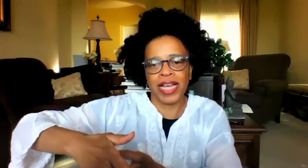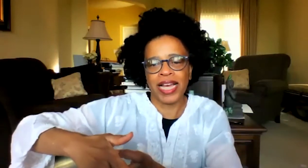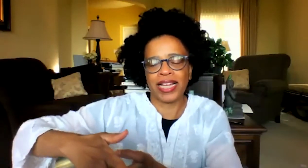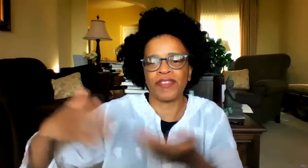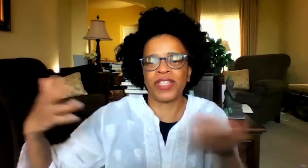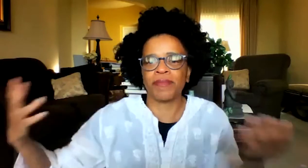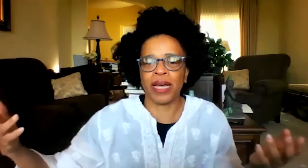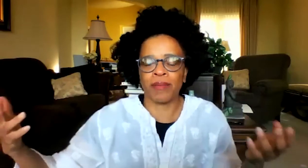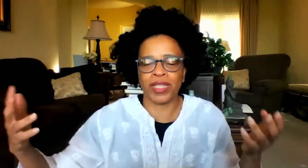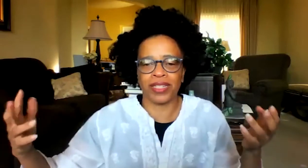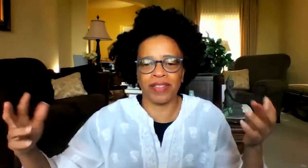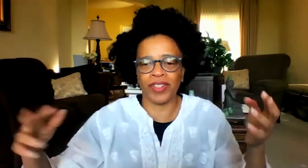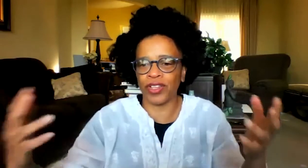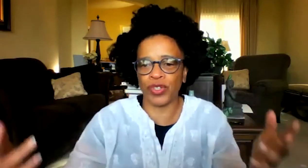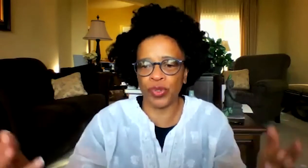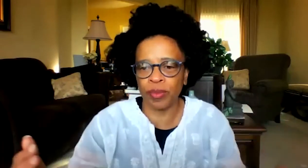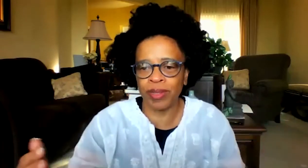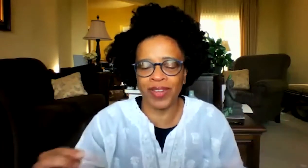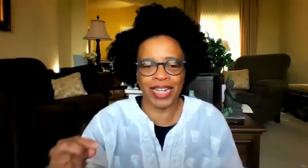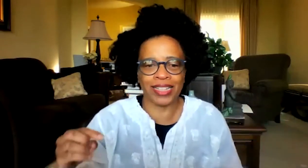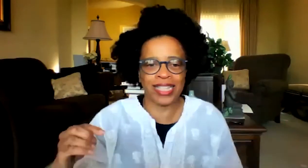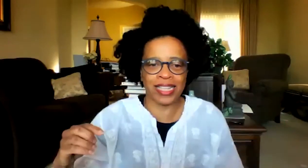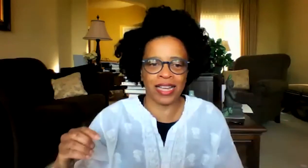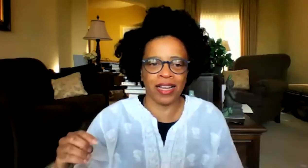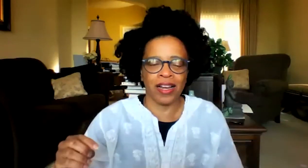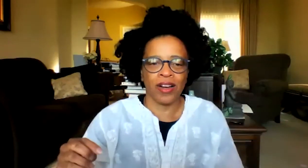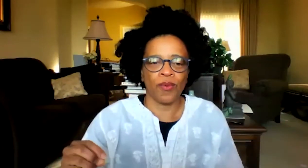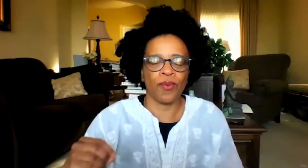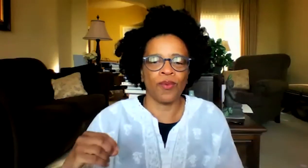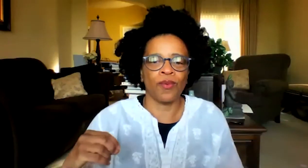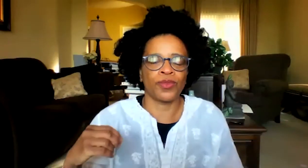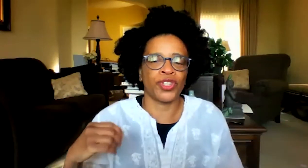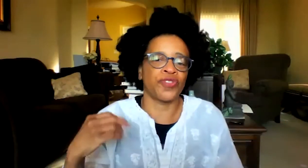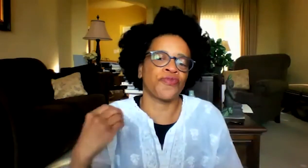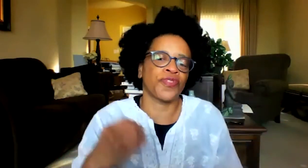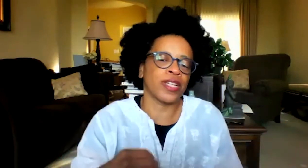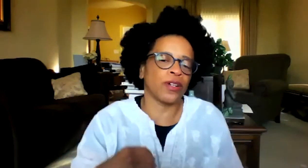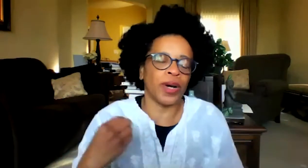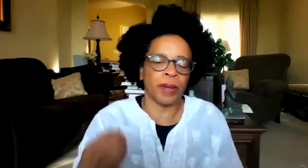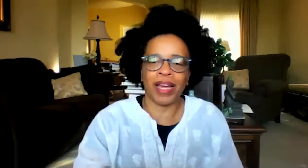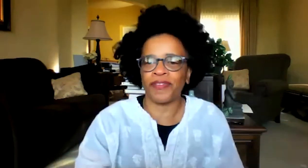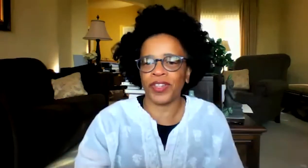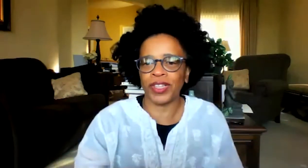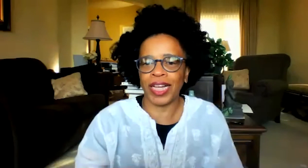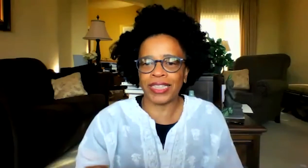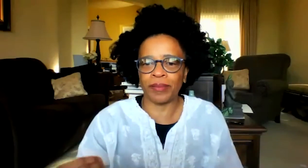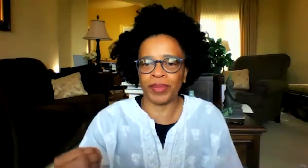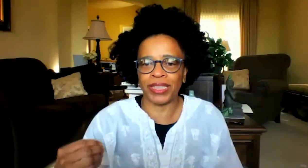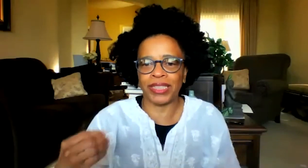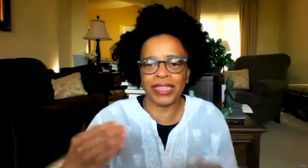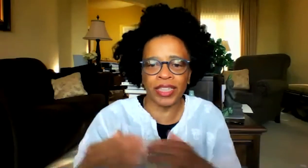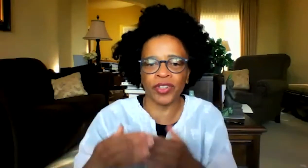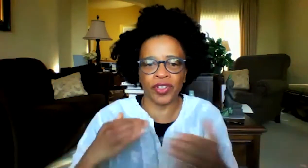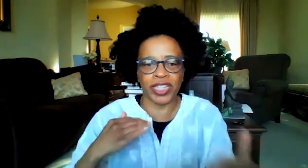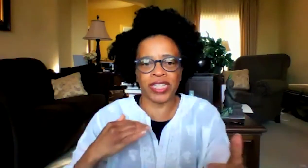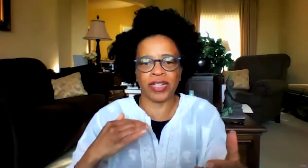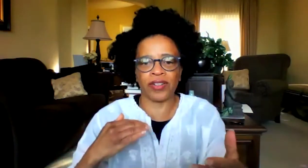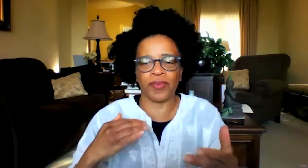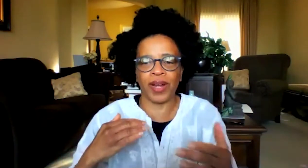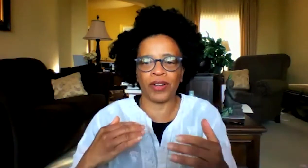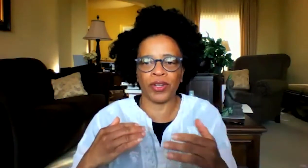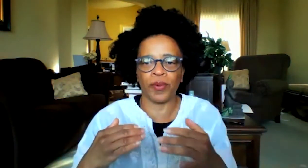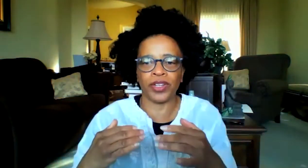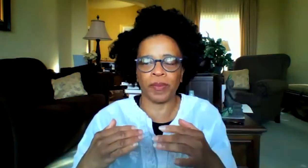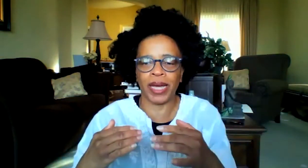bear. And I've sometimes, even on Zoom, invited things like to feel what it might feel like to be centered or